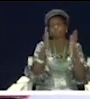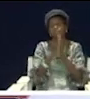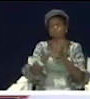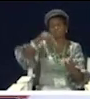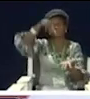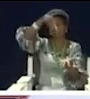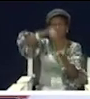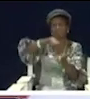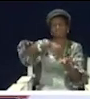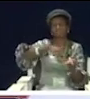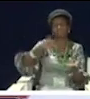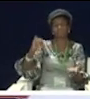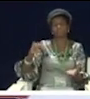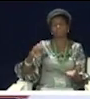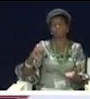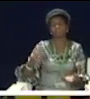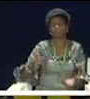standing.